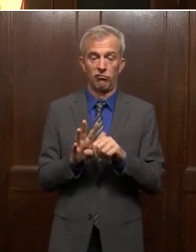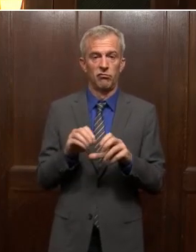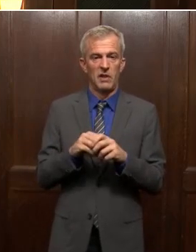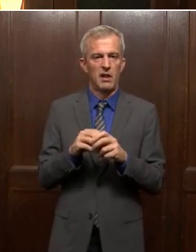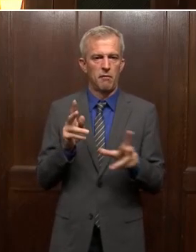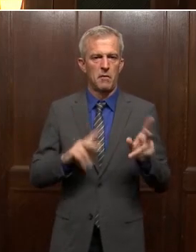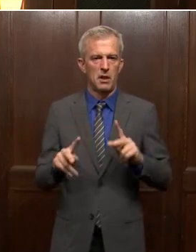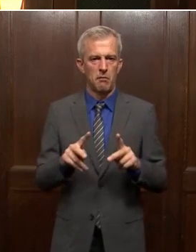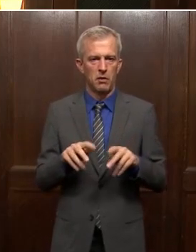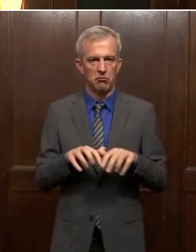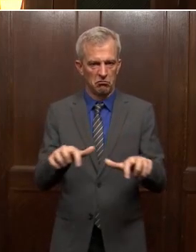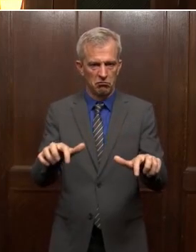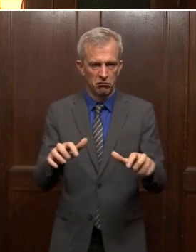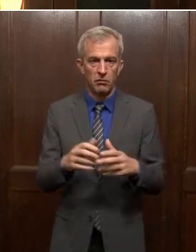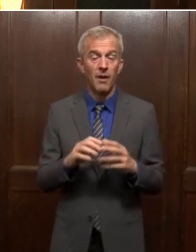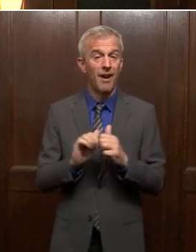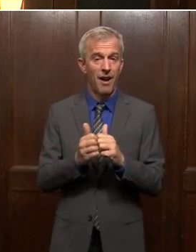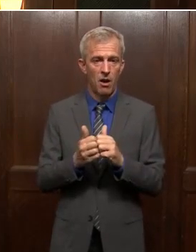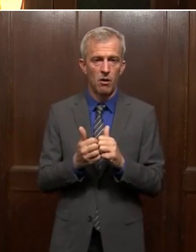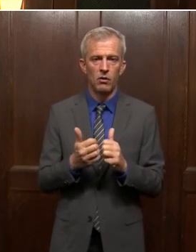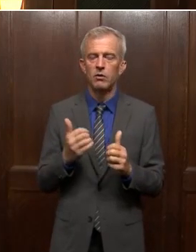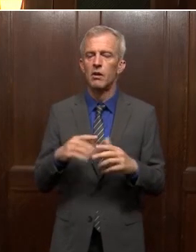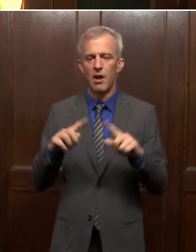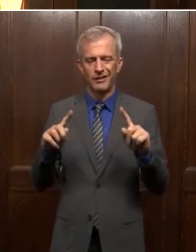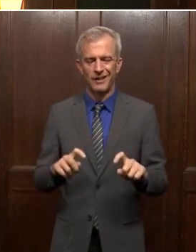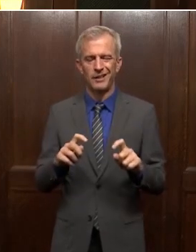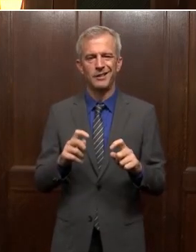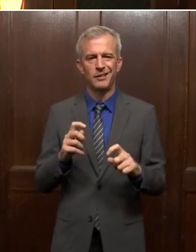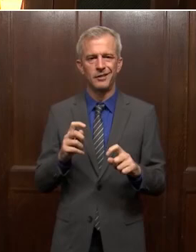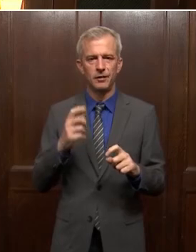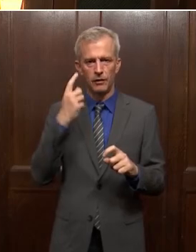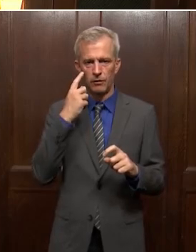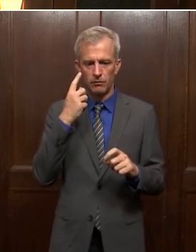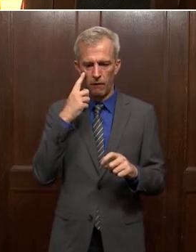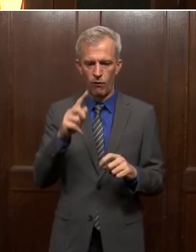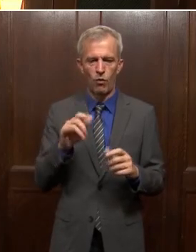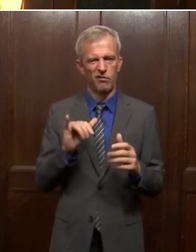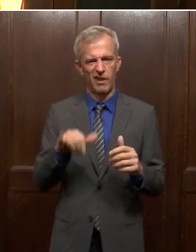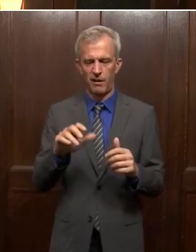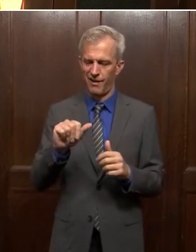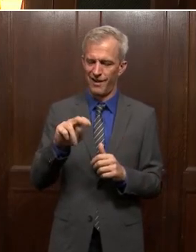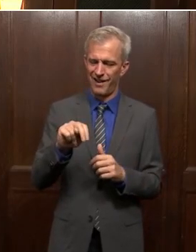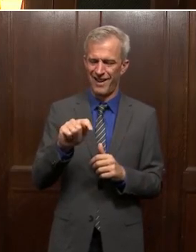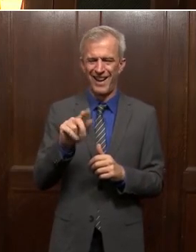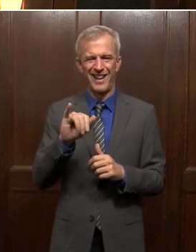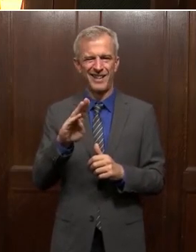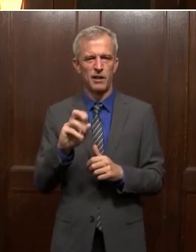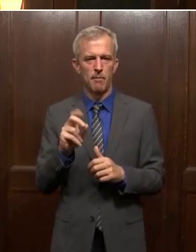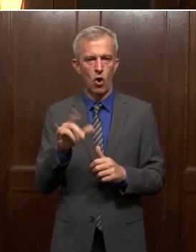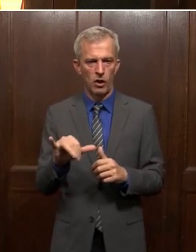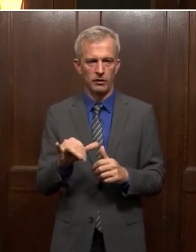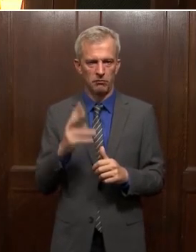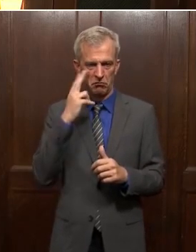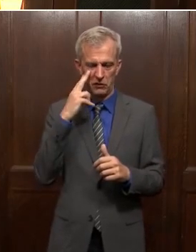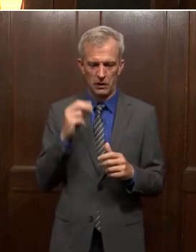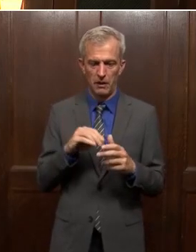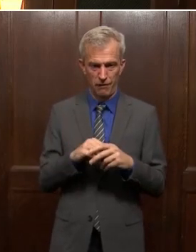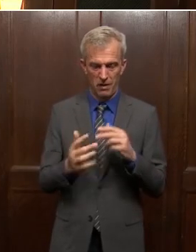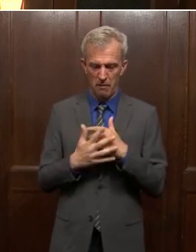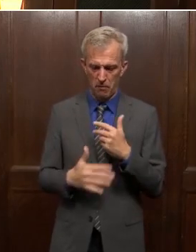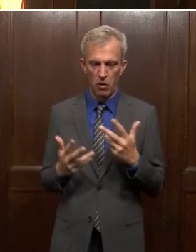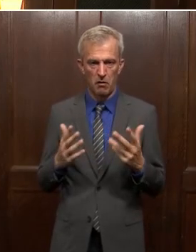population was by testing for the antibodies that we generate in reaction to COVID-19. And it showed that the rate